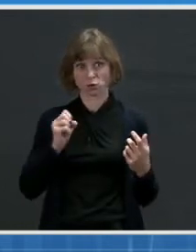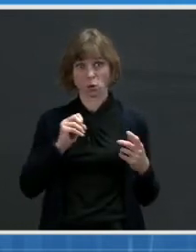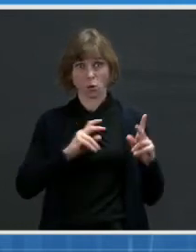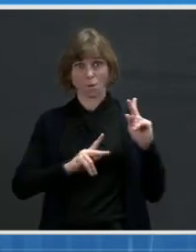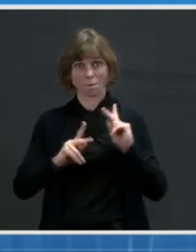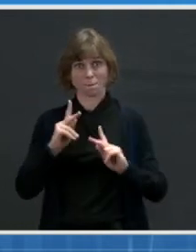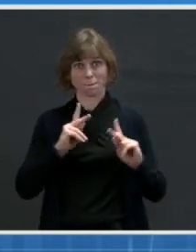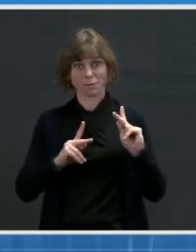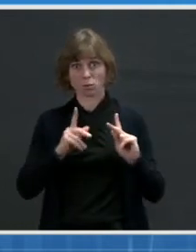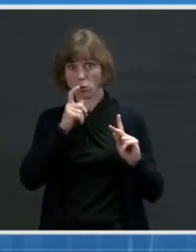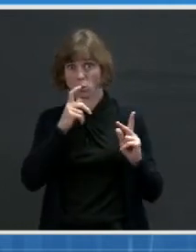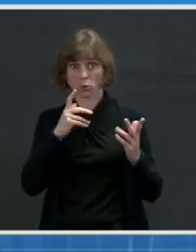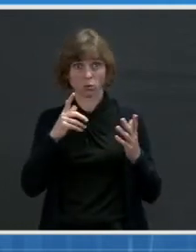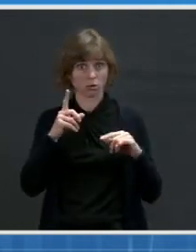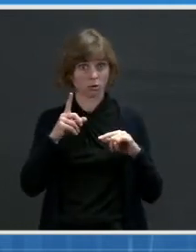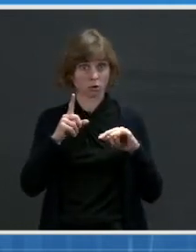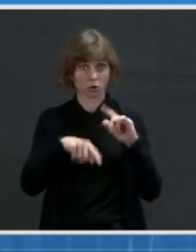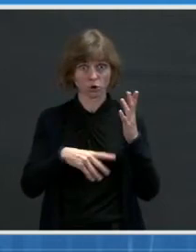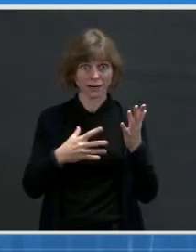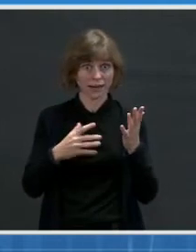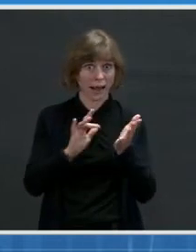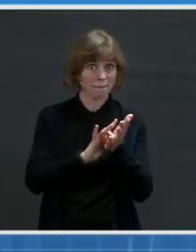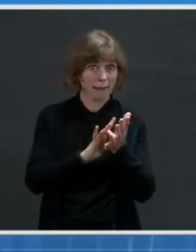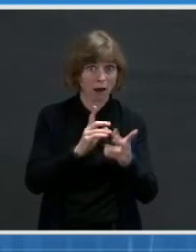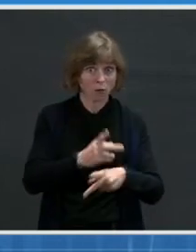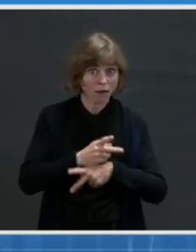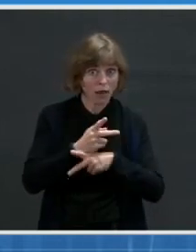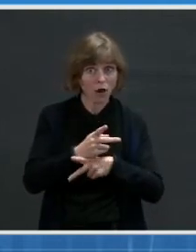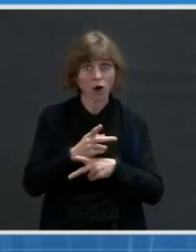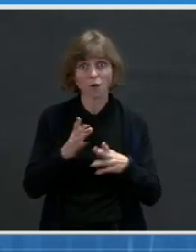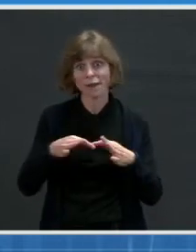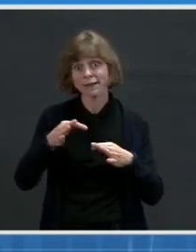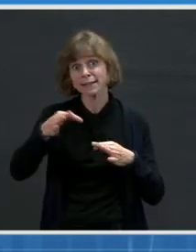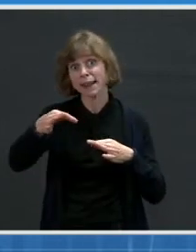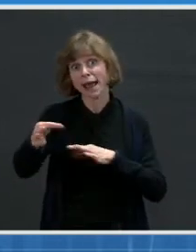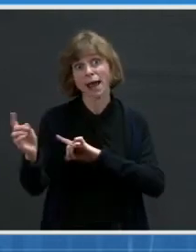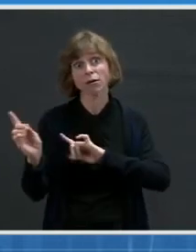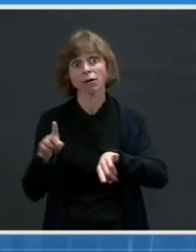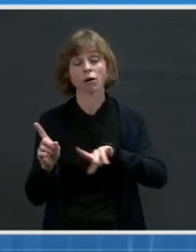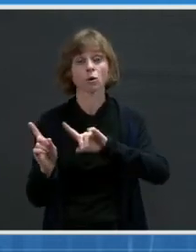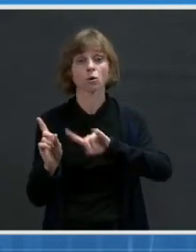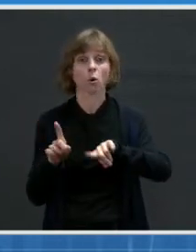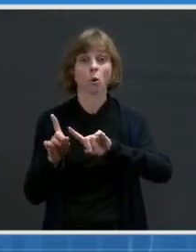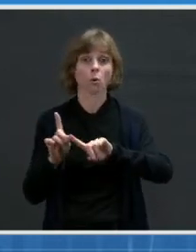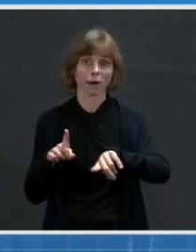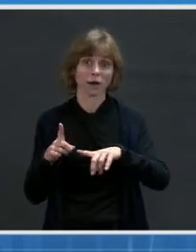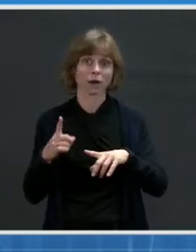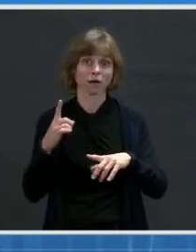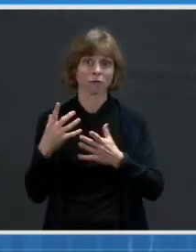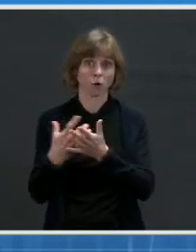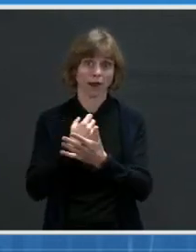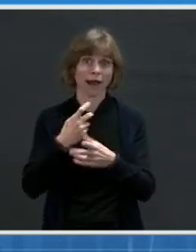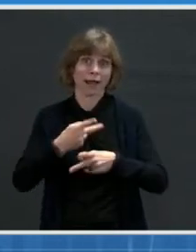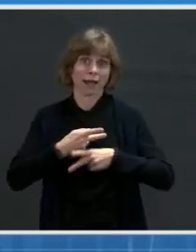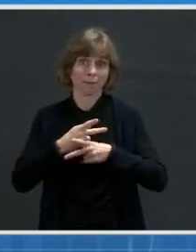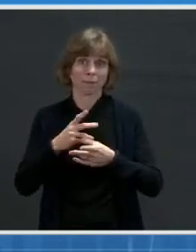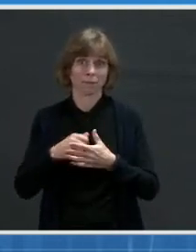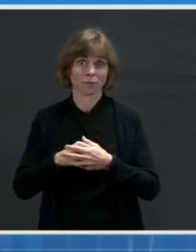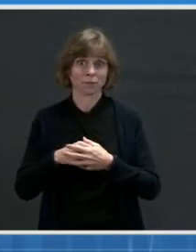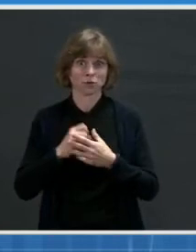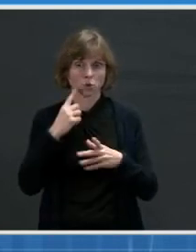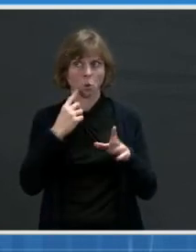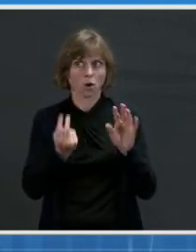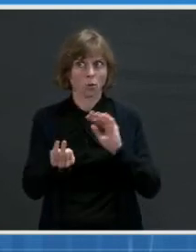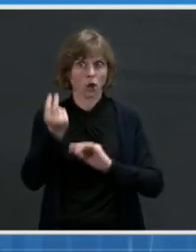getting medical care, many, delayed in coming in. So I think that when history writes this,